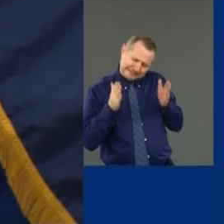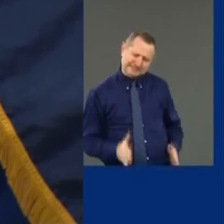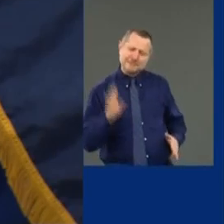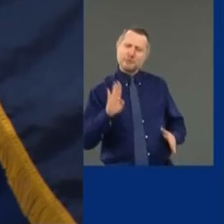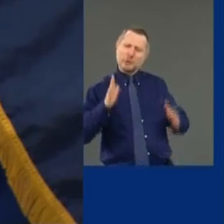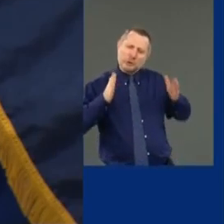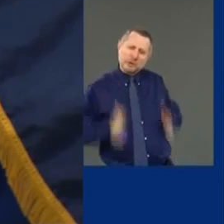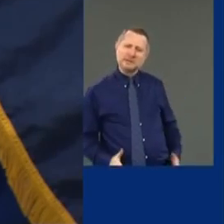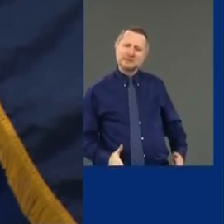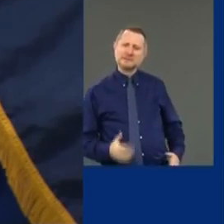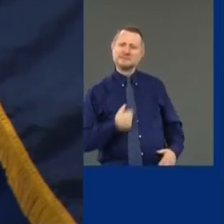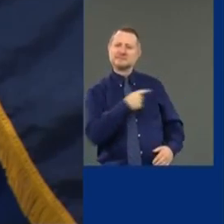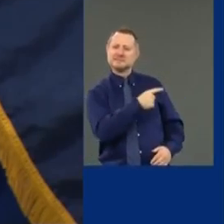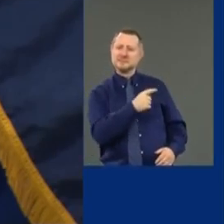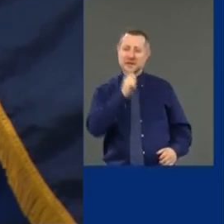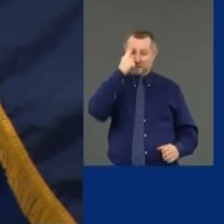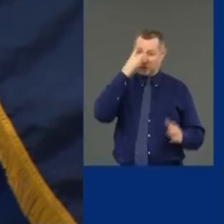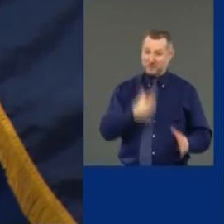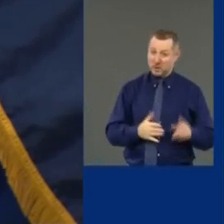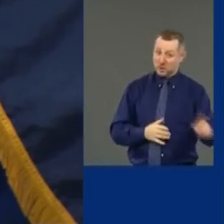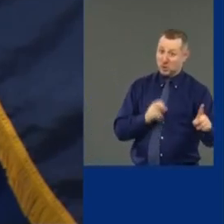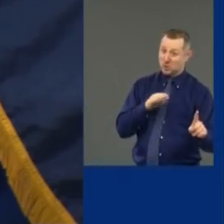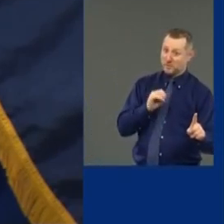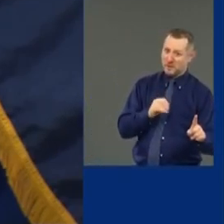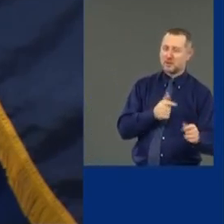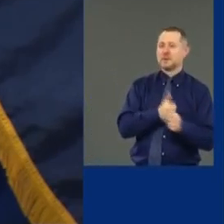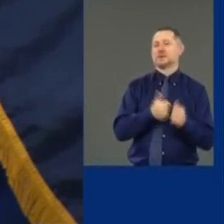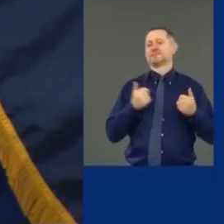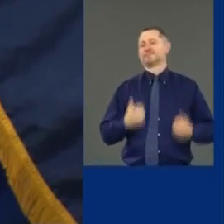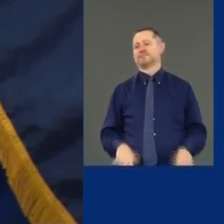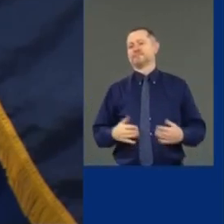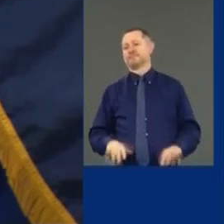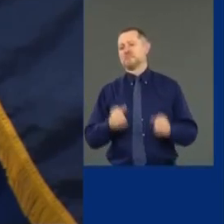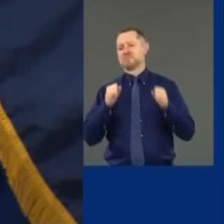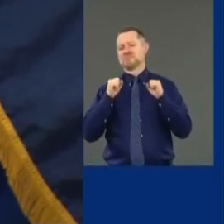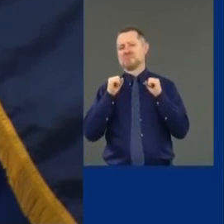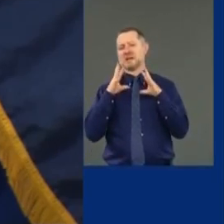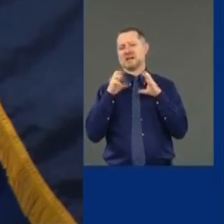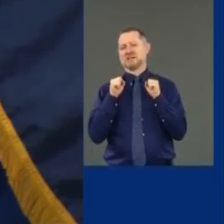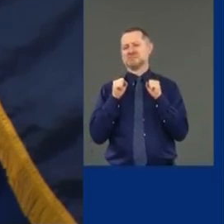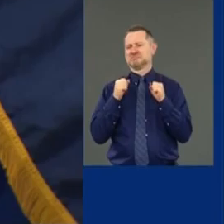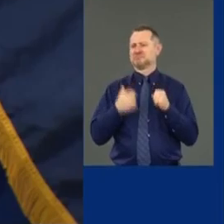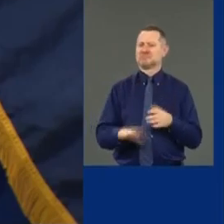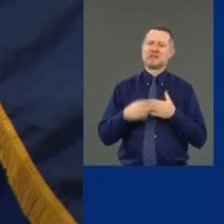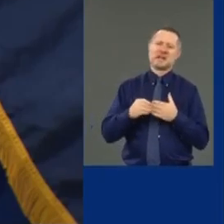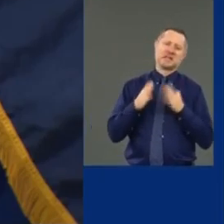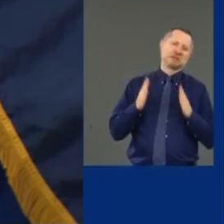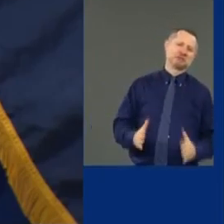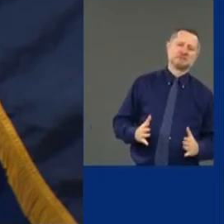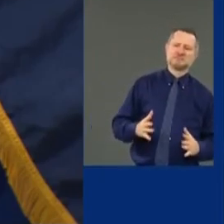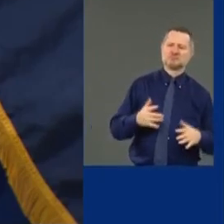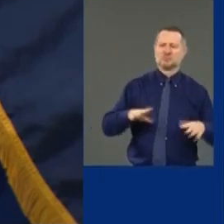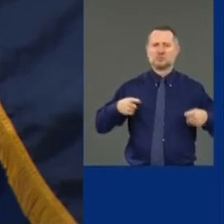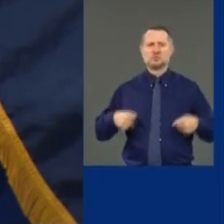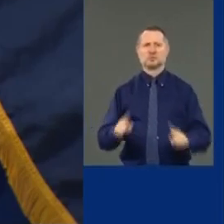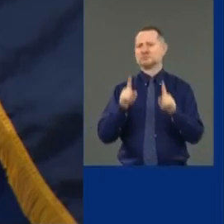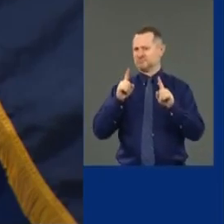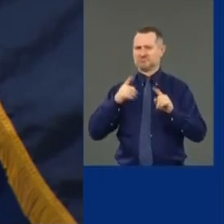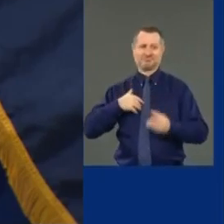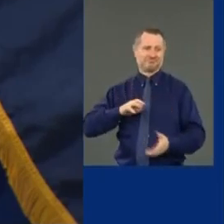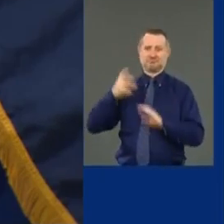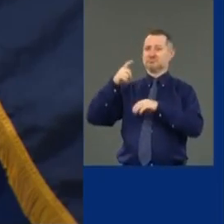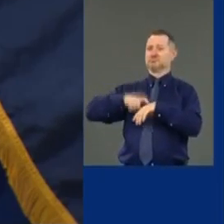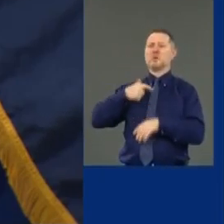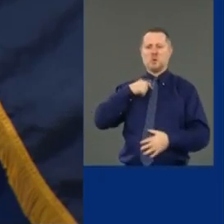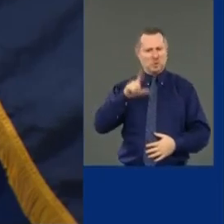governor, Cuomo, who has been such an amazing leader during this crisis. You know, and I'm proud to be